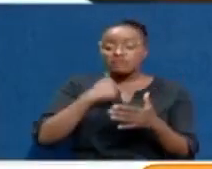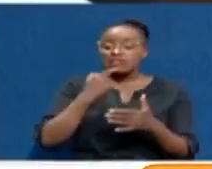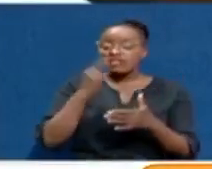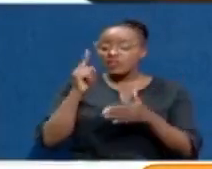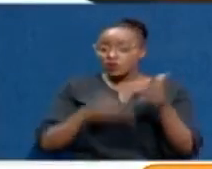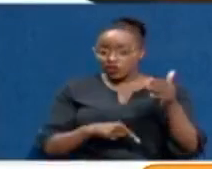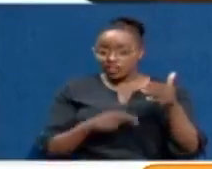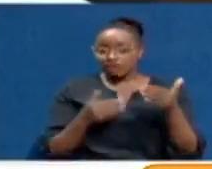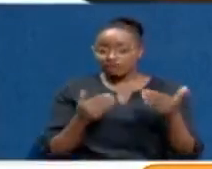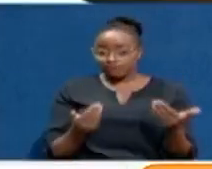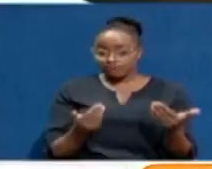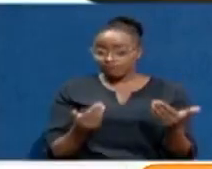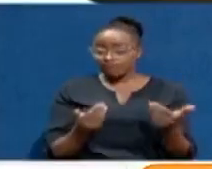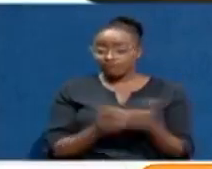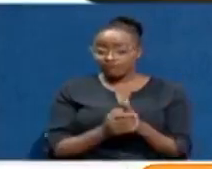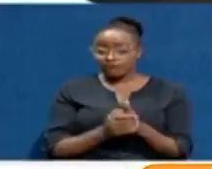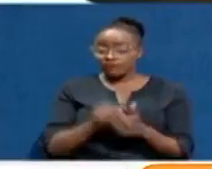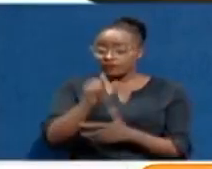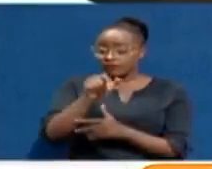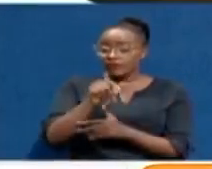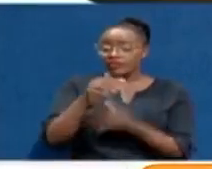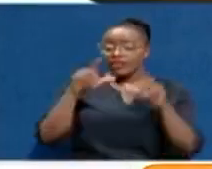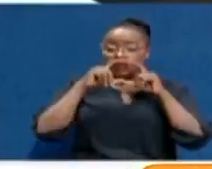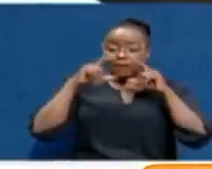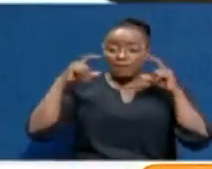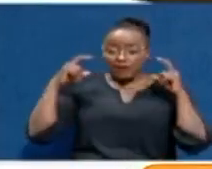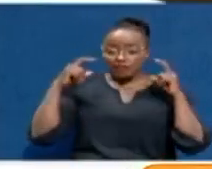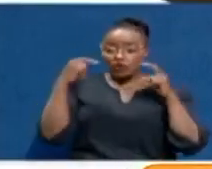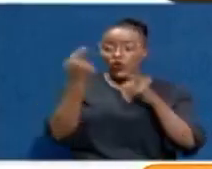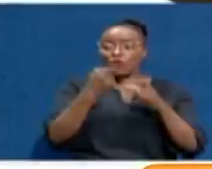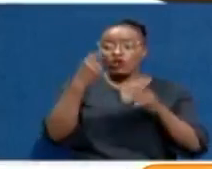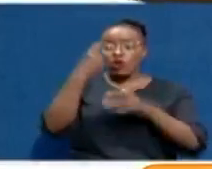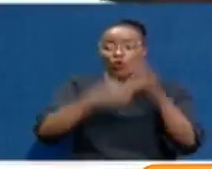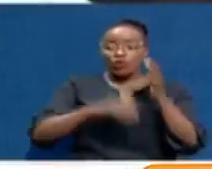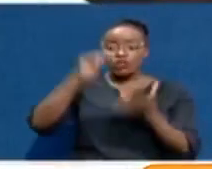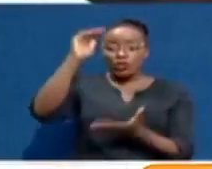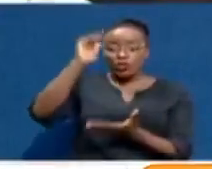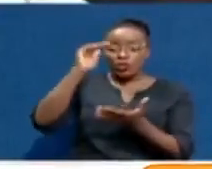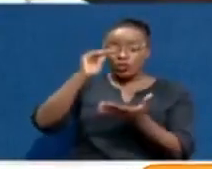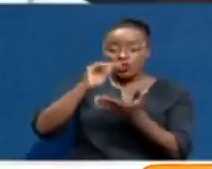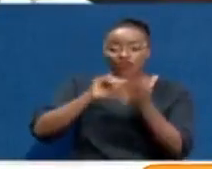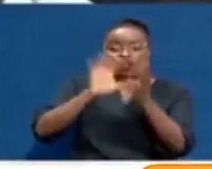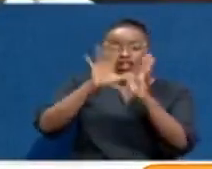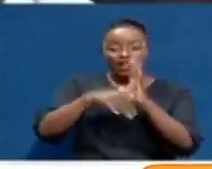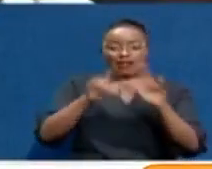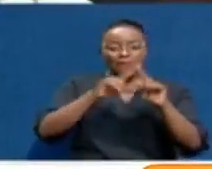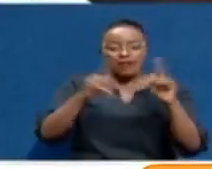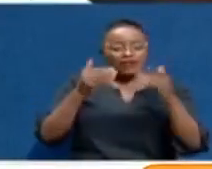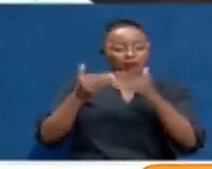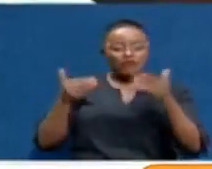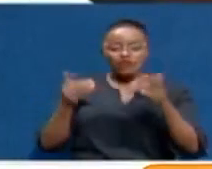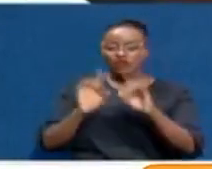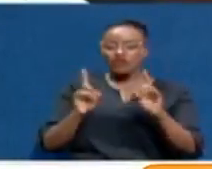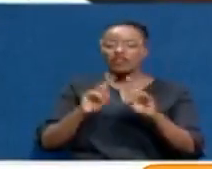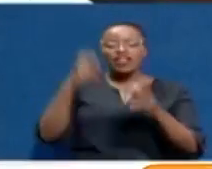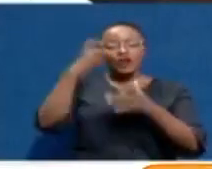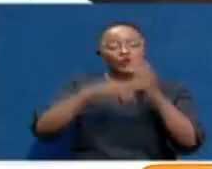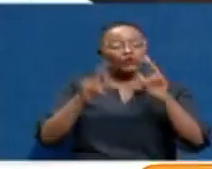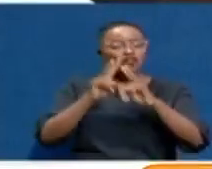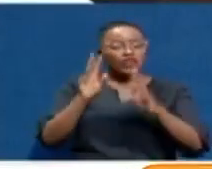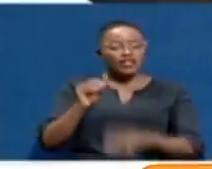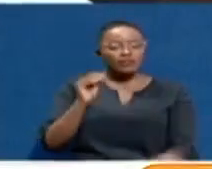The point I'm saying is that this mask only price got down later on. But at that particular time, the price are very